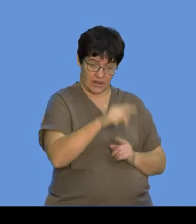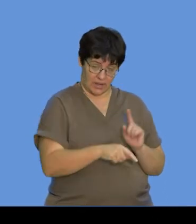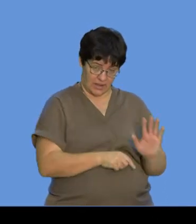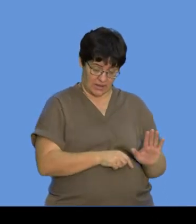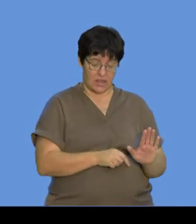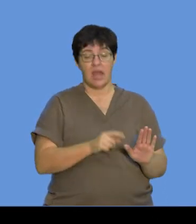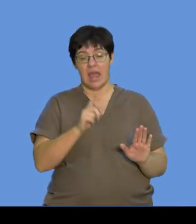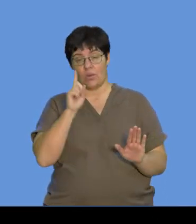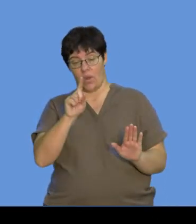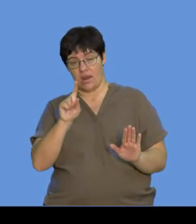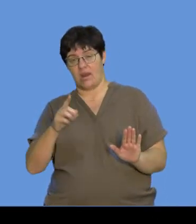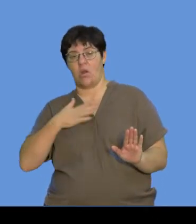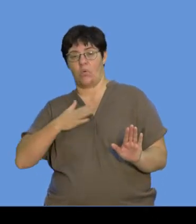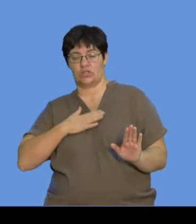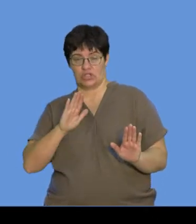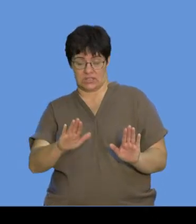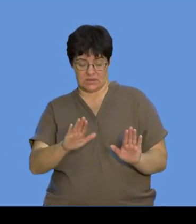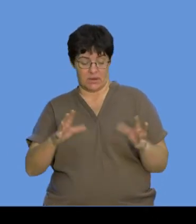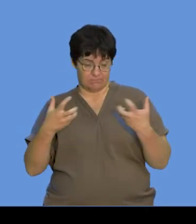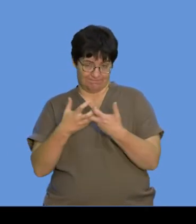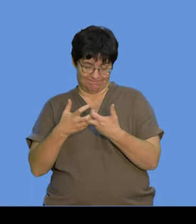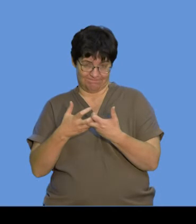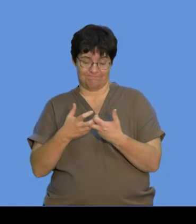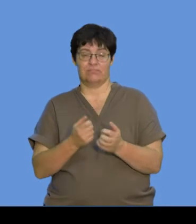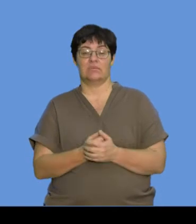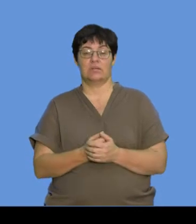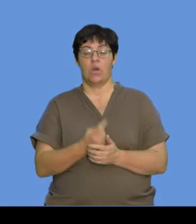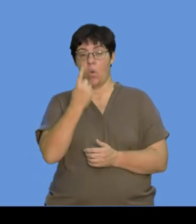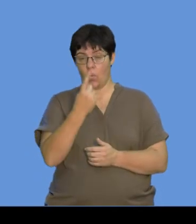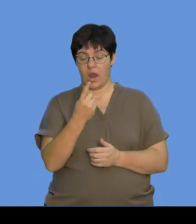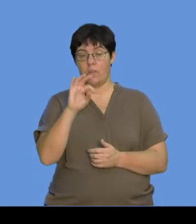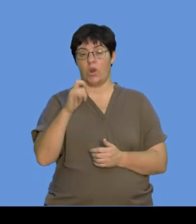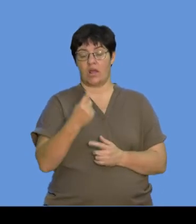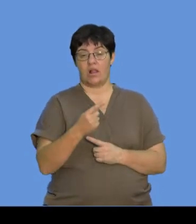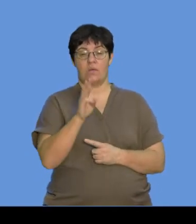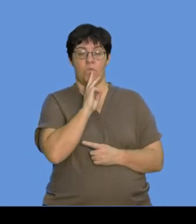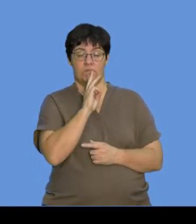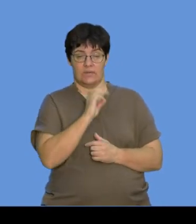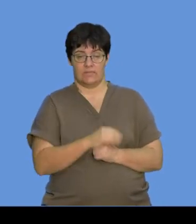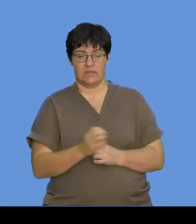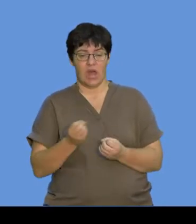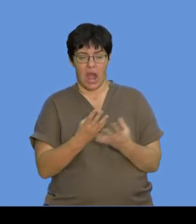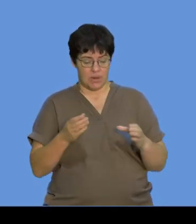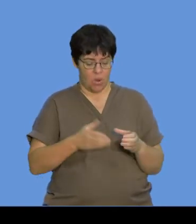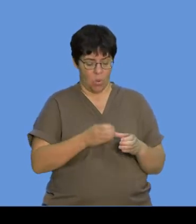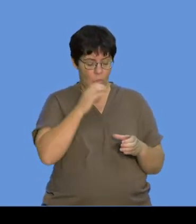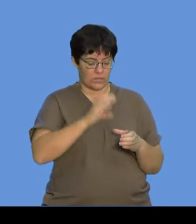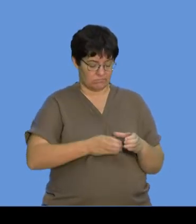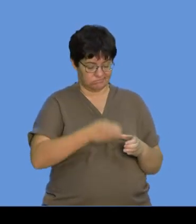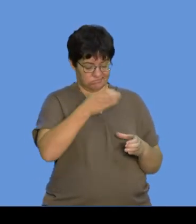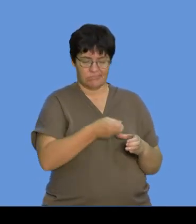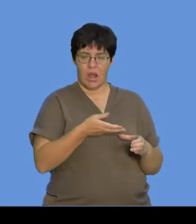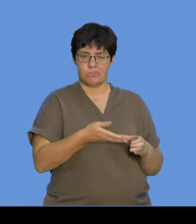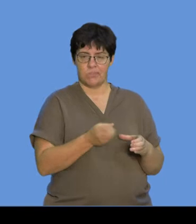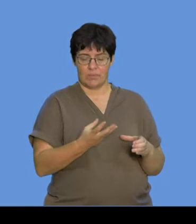water, of hydrogen, and an atom of oxygen. They make up a molecule. Now we want to know how many of these